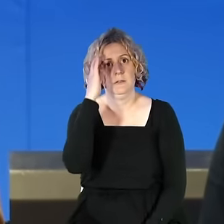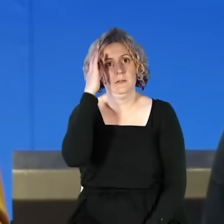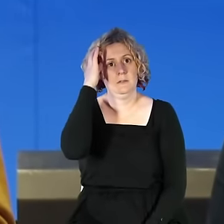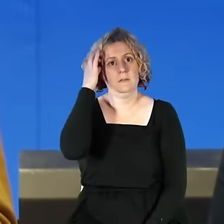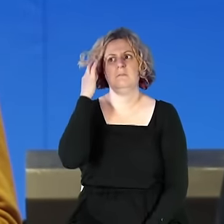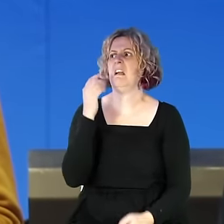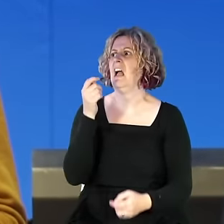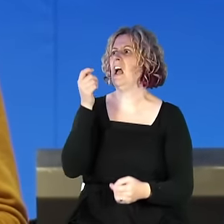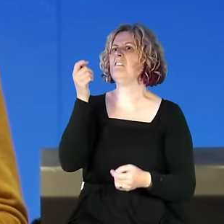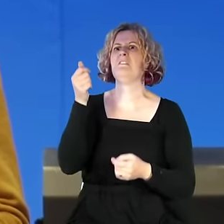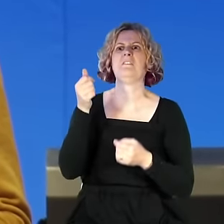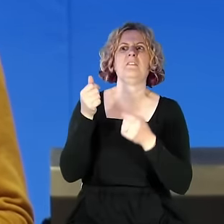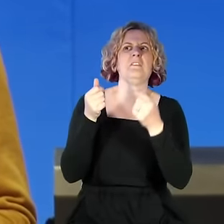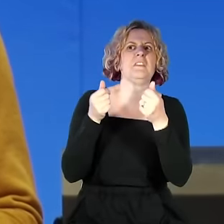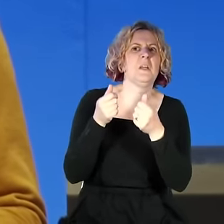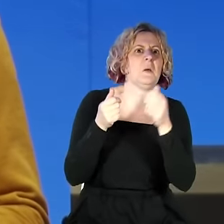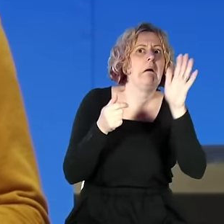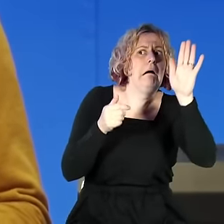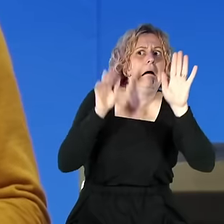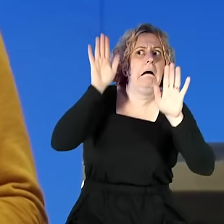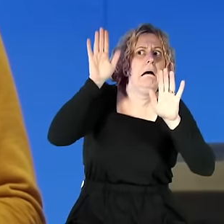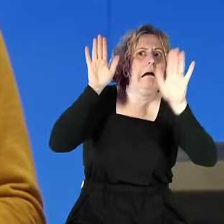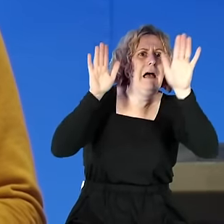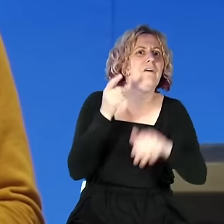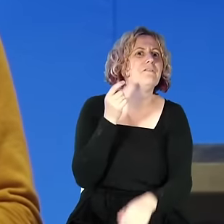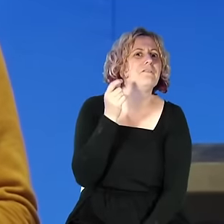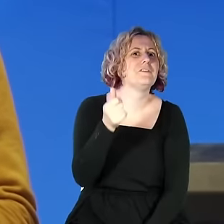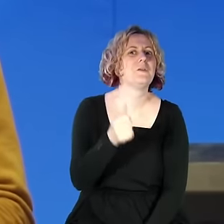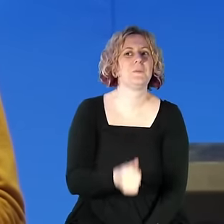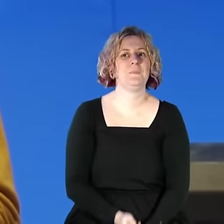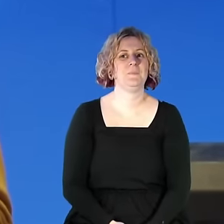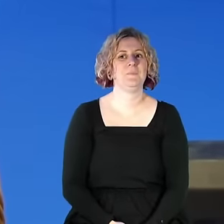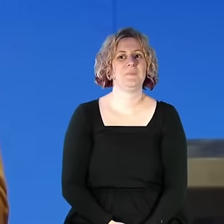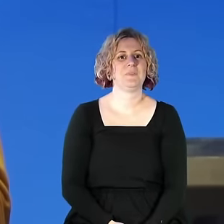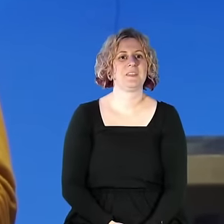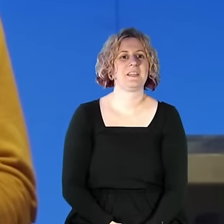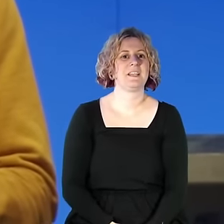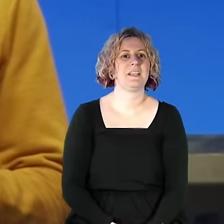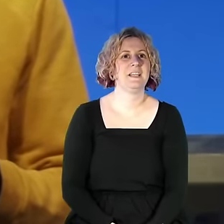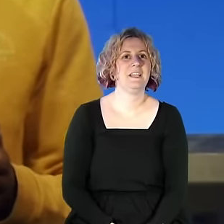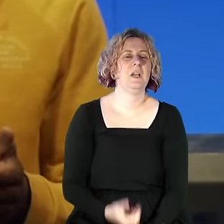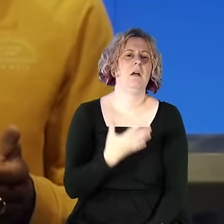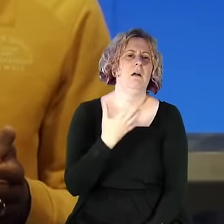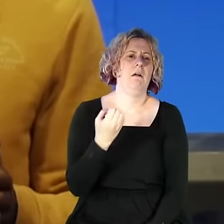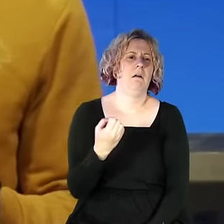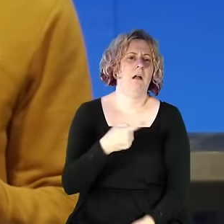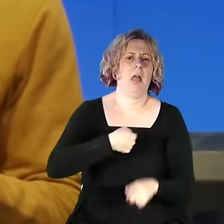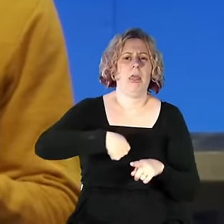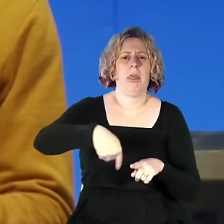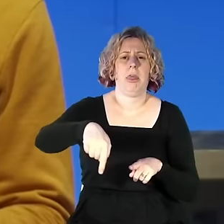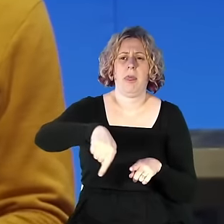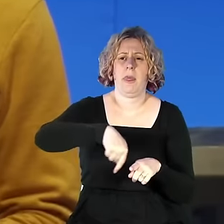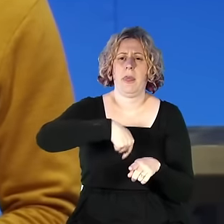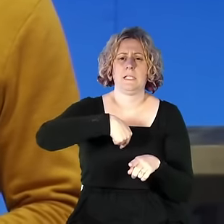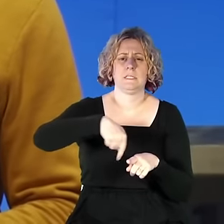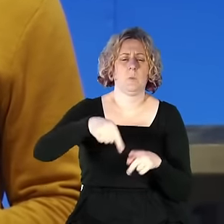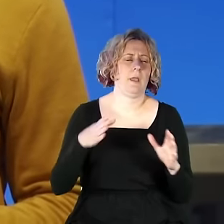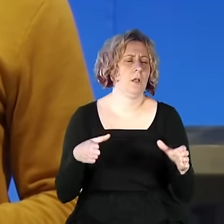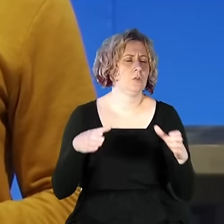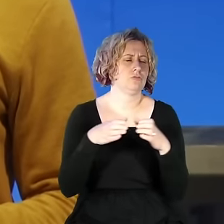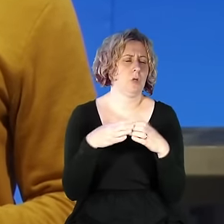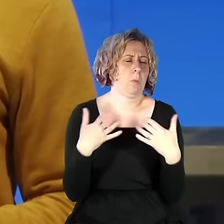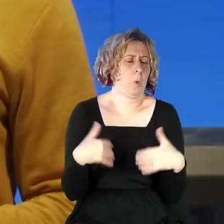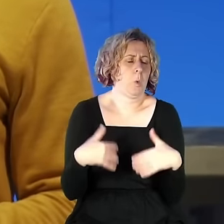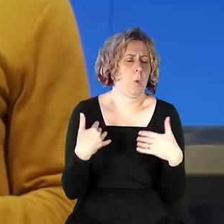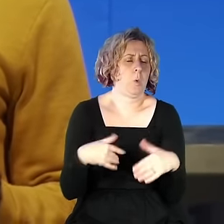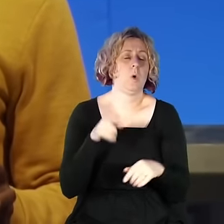24. There's a few of you here. There you go. We've got a feast on for you this week. You'll also be looking